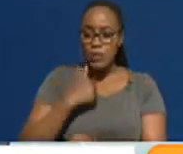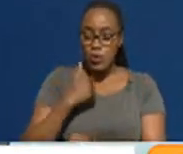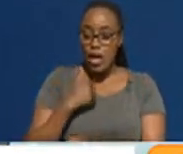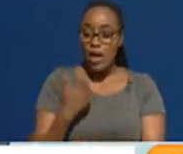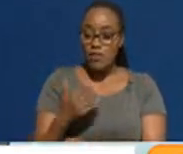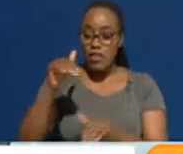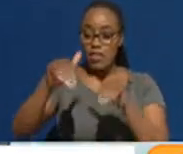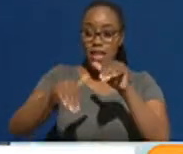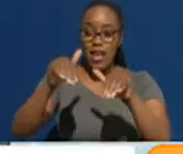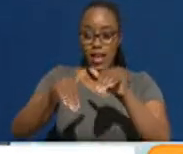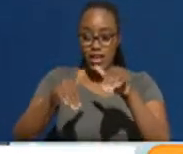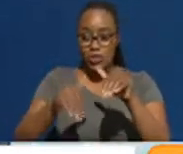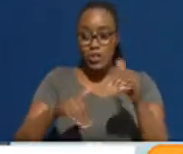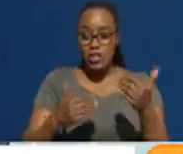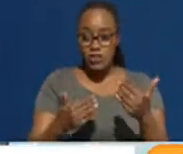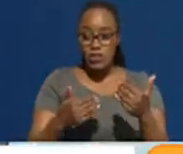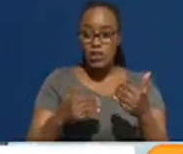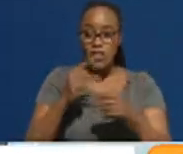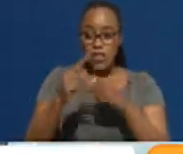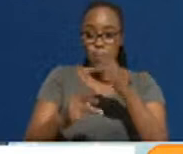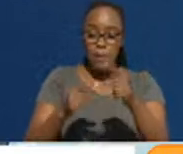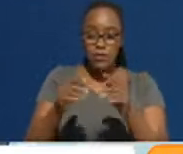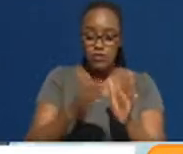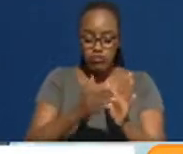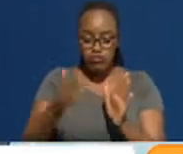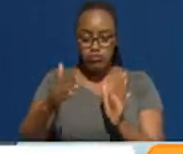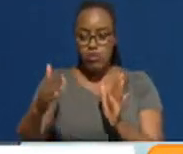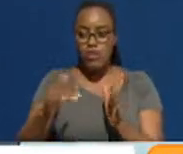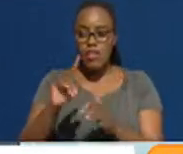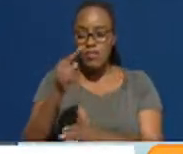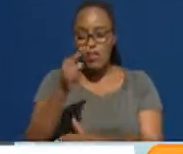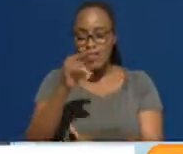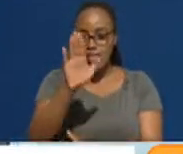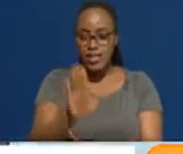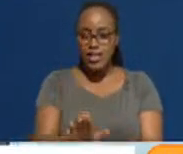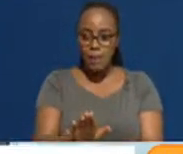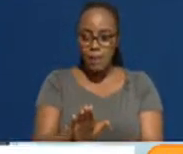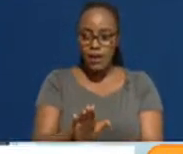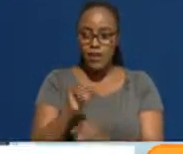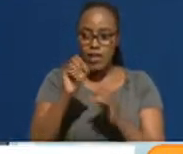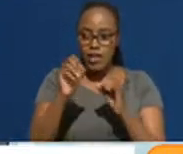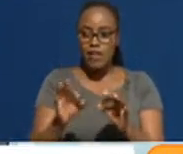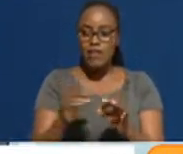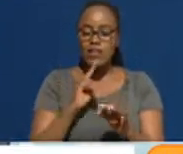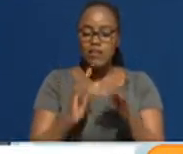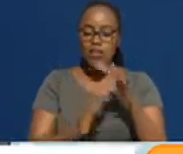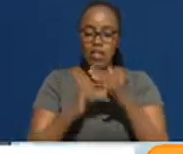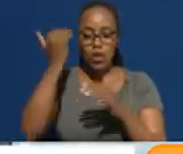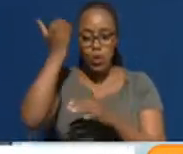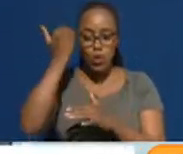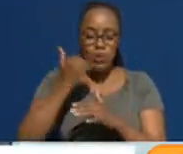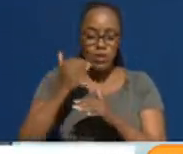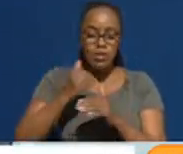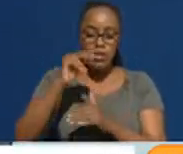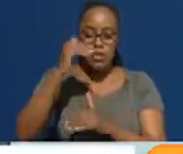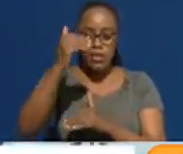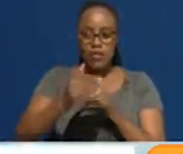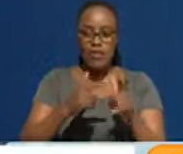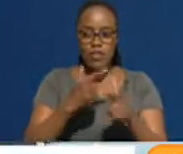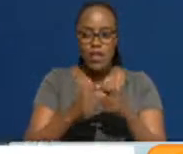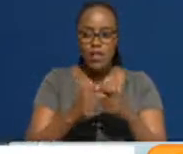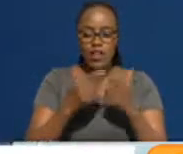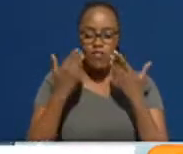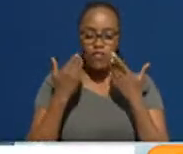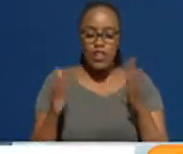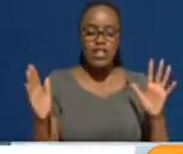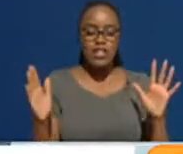The elections, strictly speaking, for purposes of this process, phase one, if we call the Supreme Court phase two, will be the phase one is